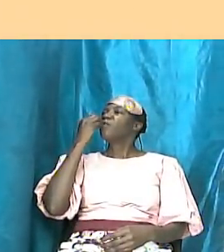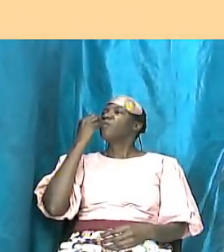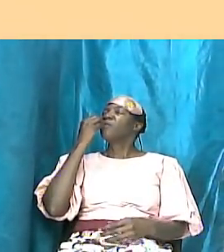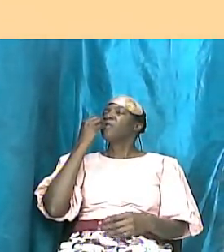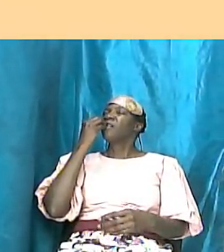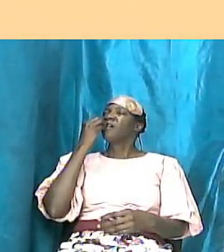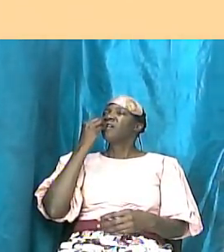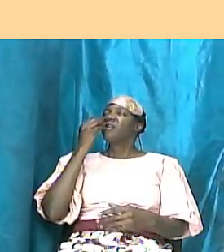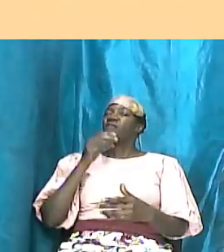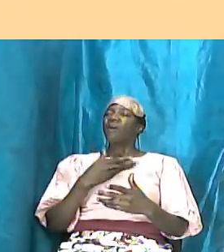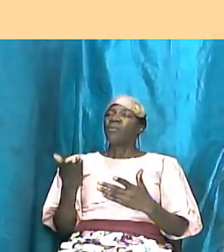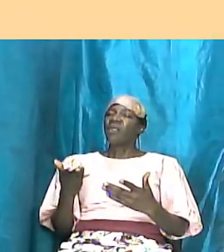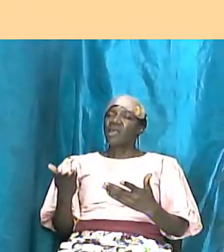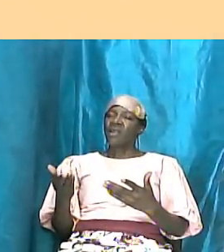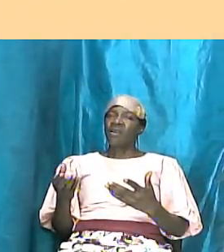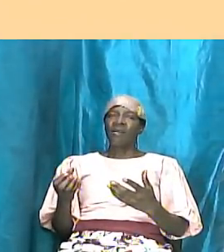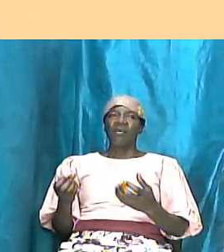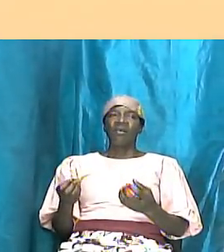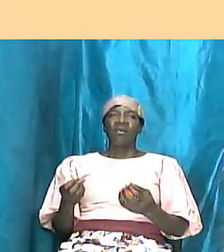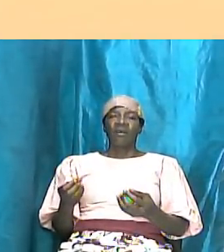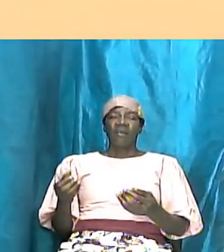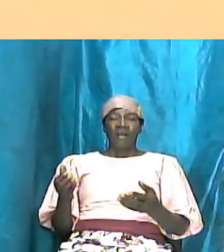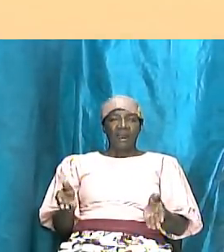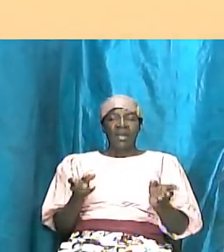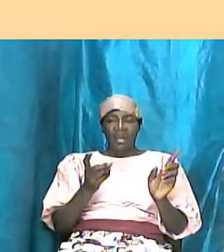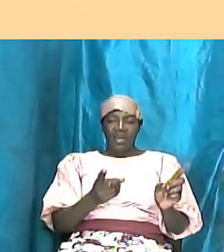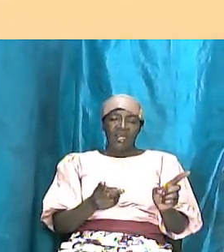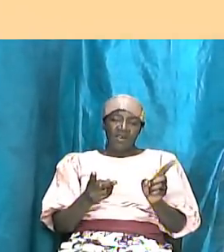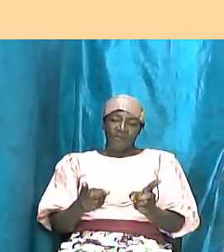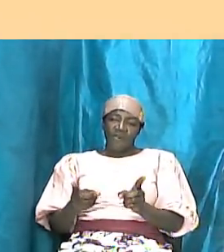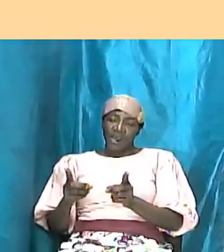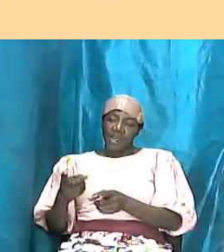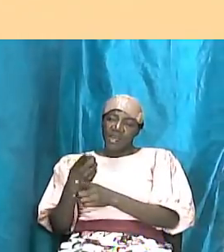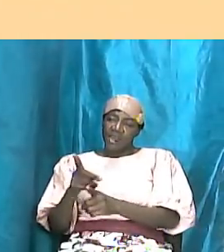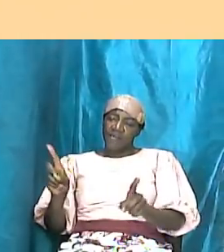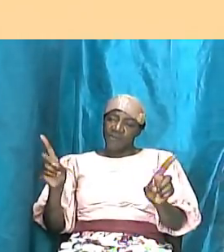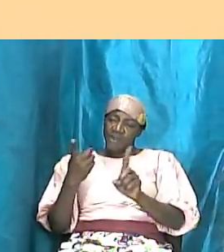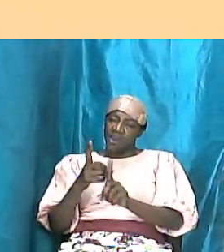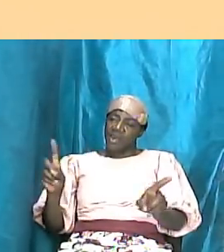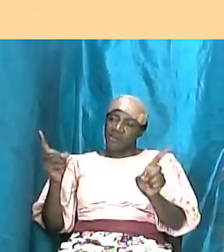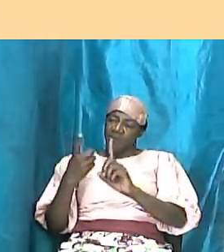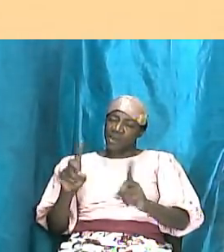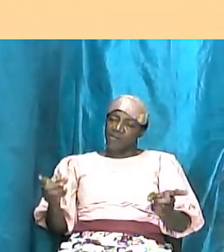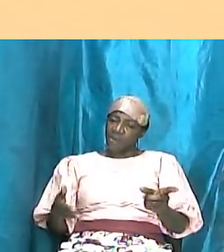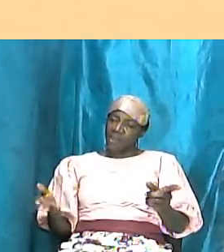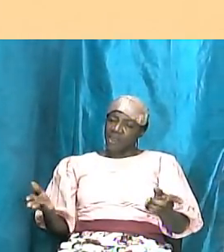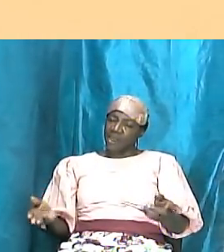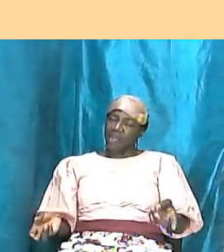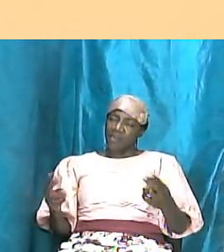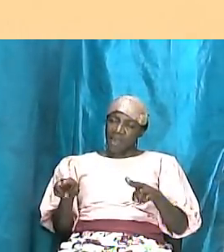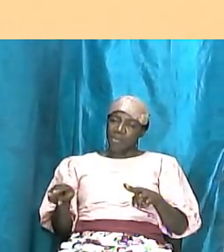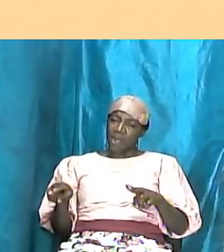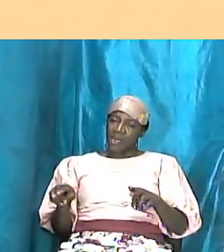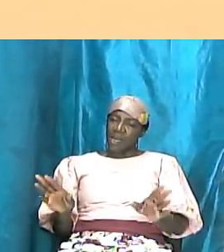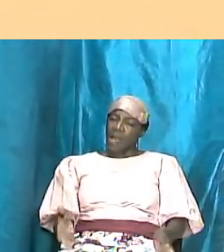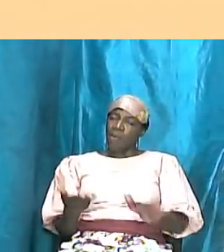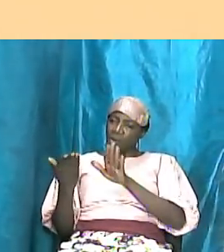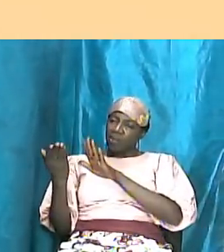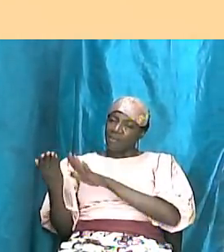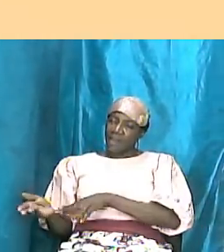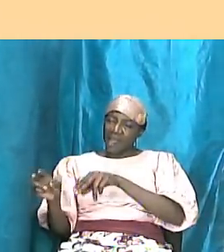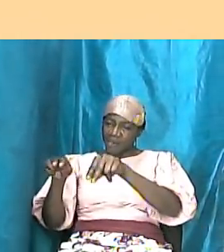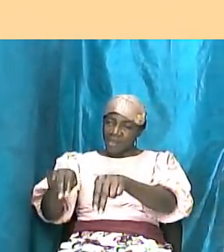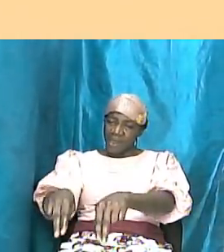whole series of events, a whole series of events took place, resulting in his death and then his burial. So